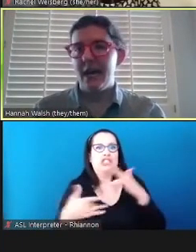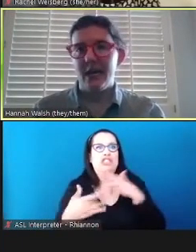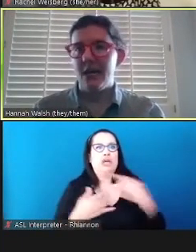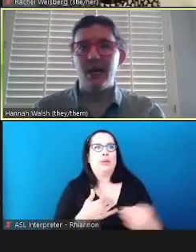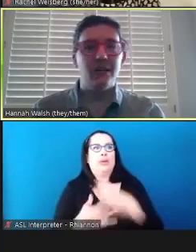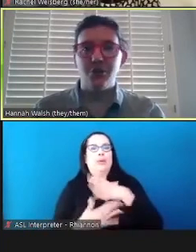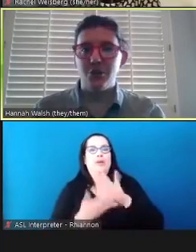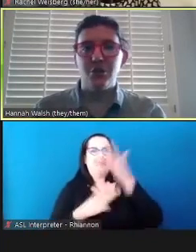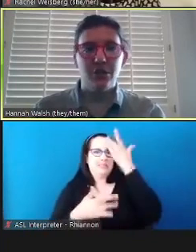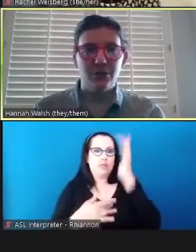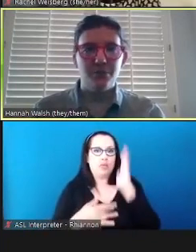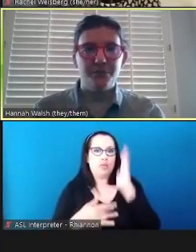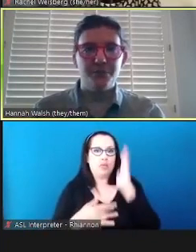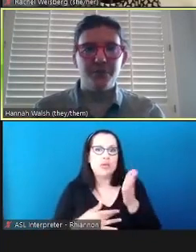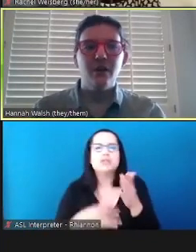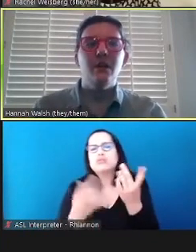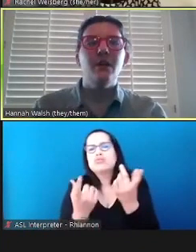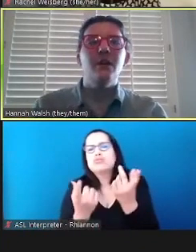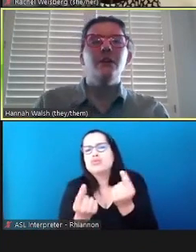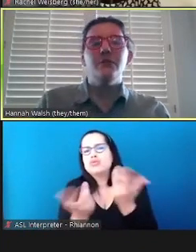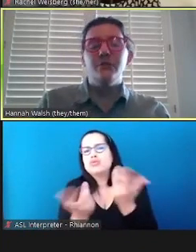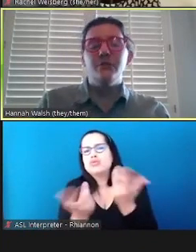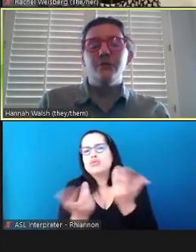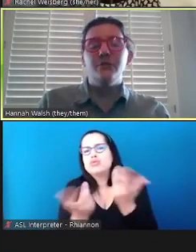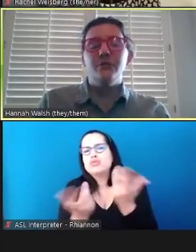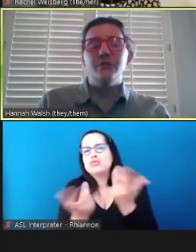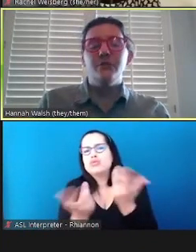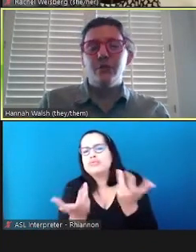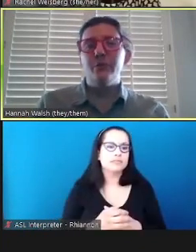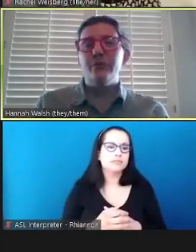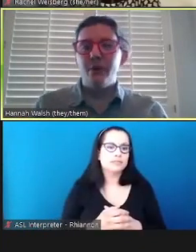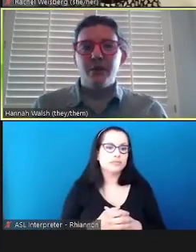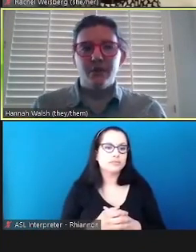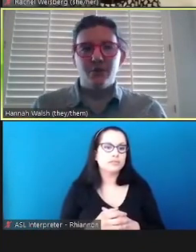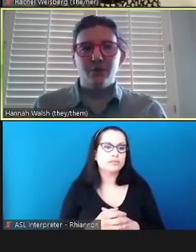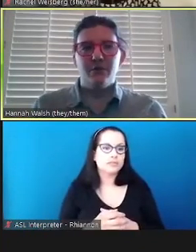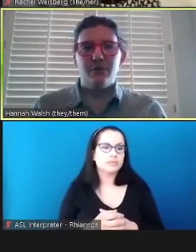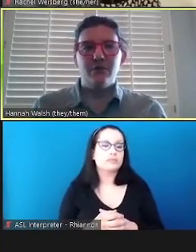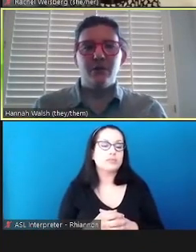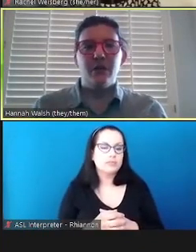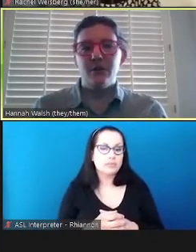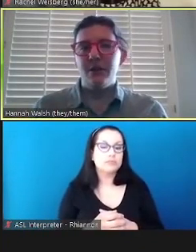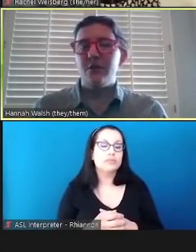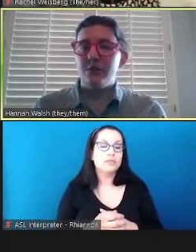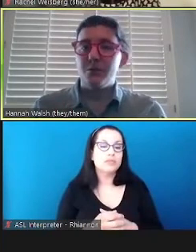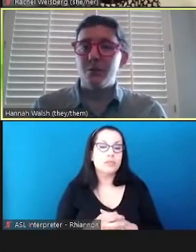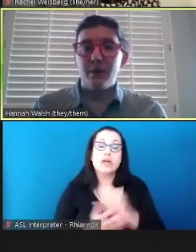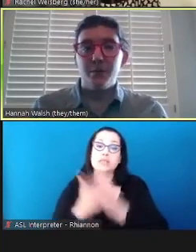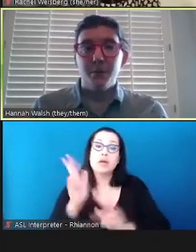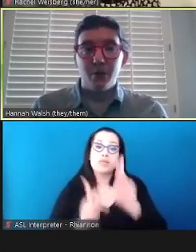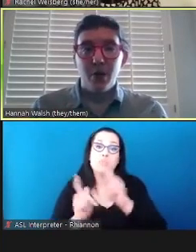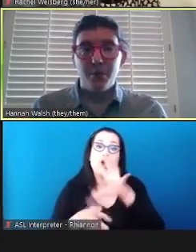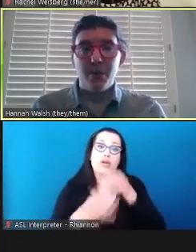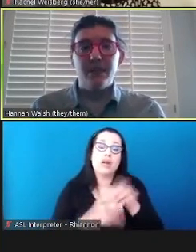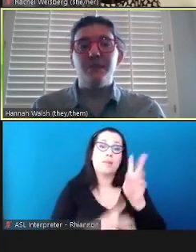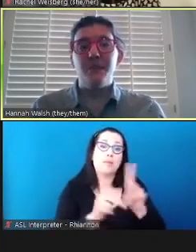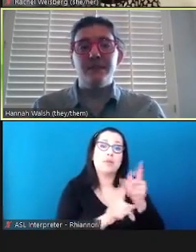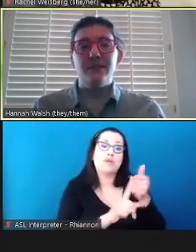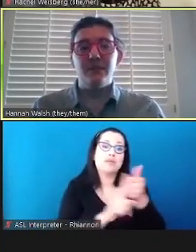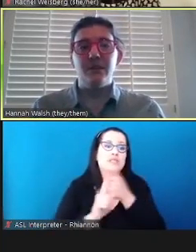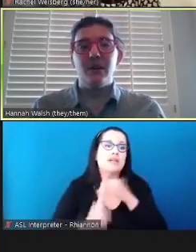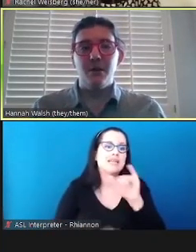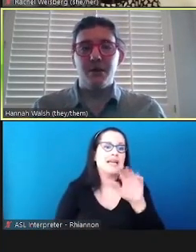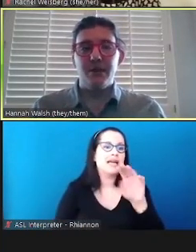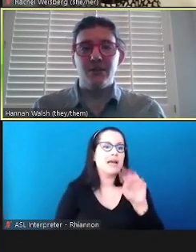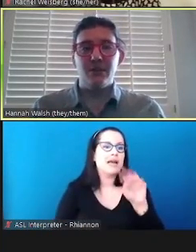What can and should she do? So some individuals, including those who are immunocompromised, might